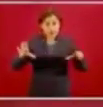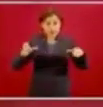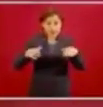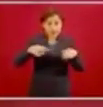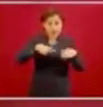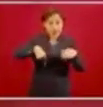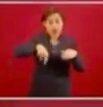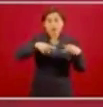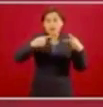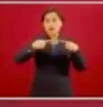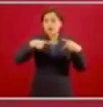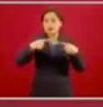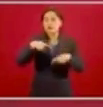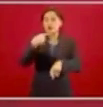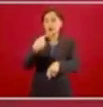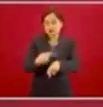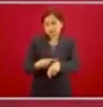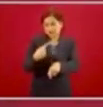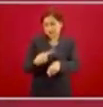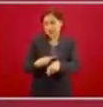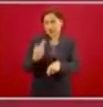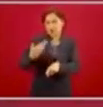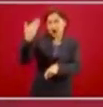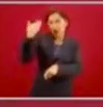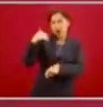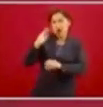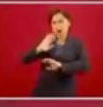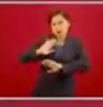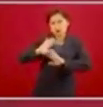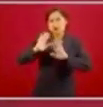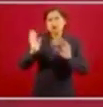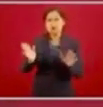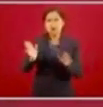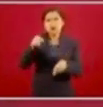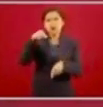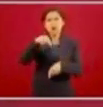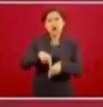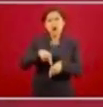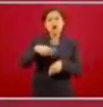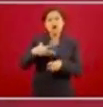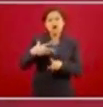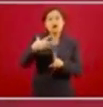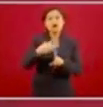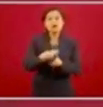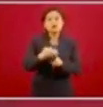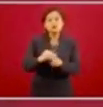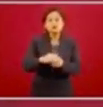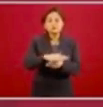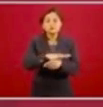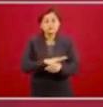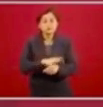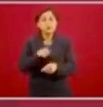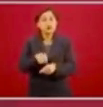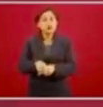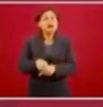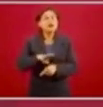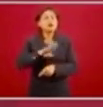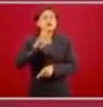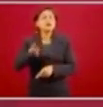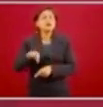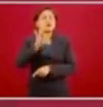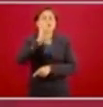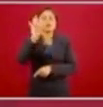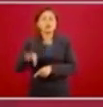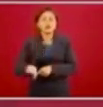those areas in which we have a highest percentage of people who have chronic conditions, it could be that